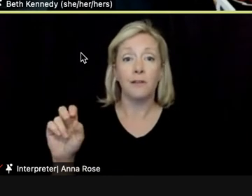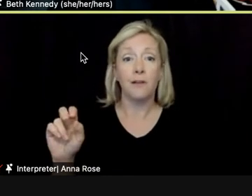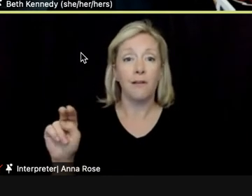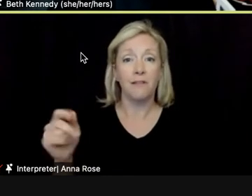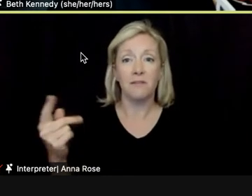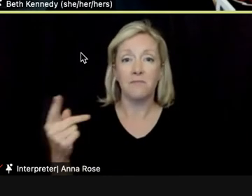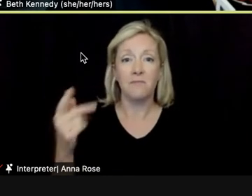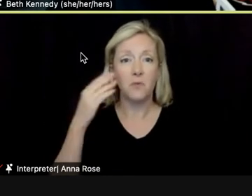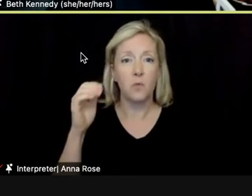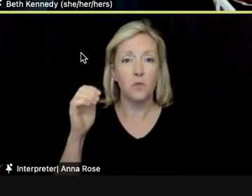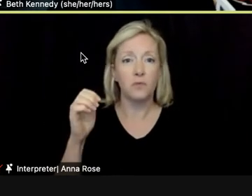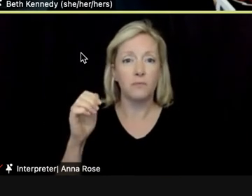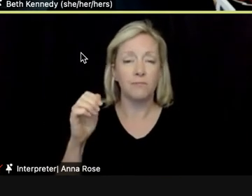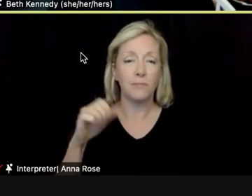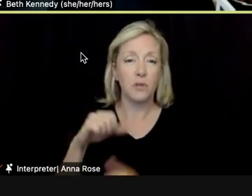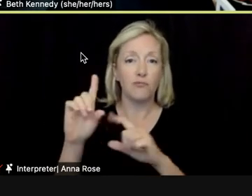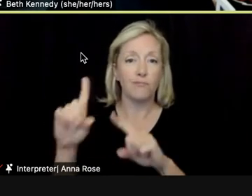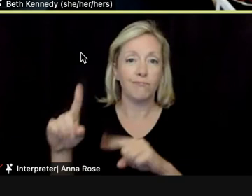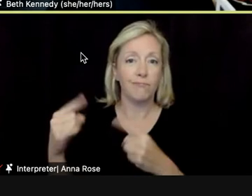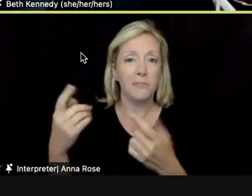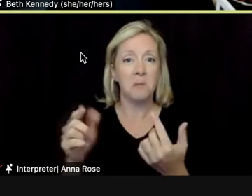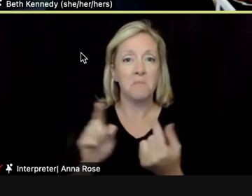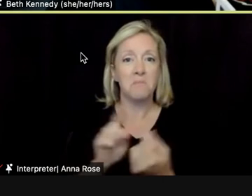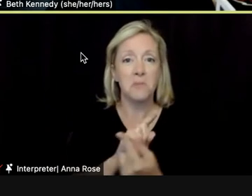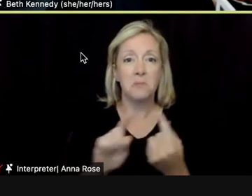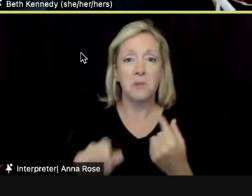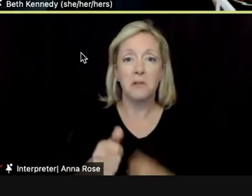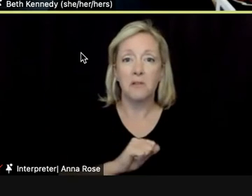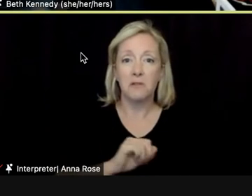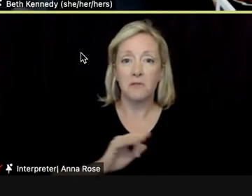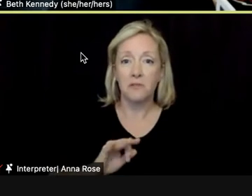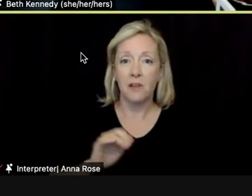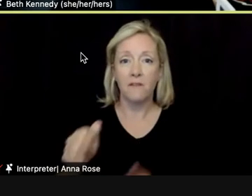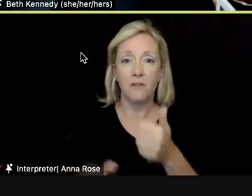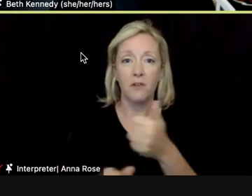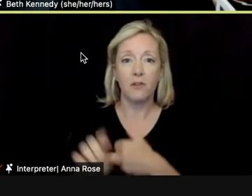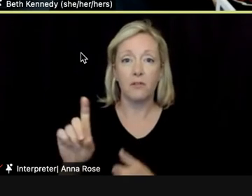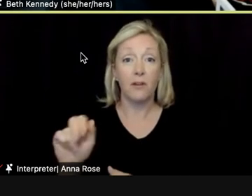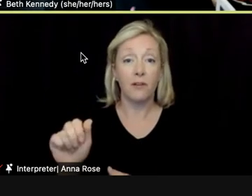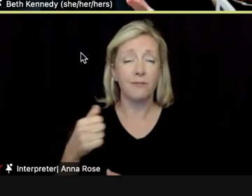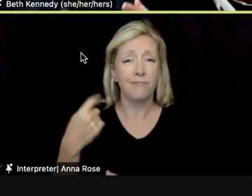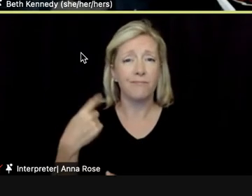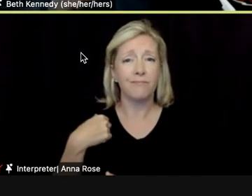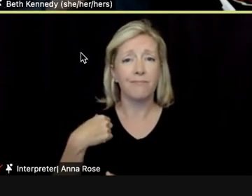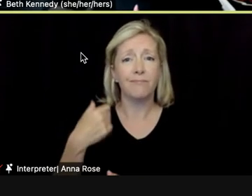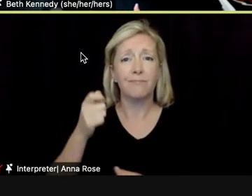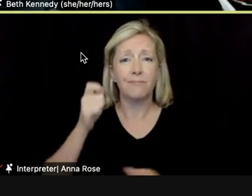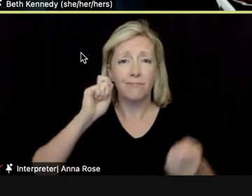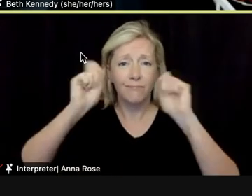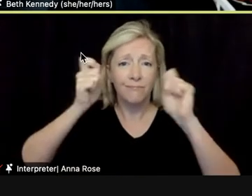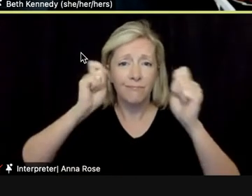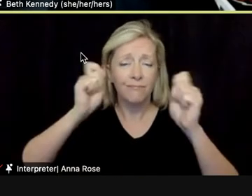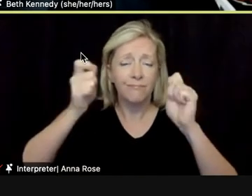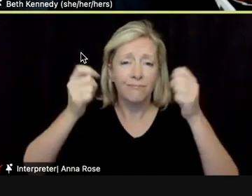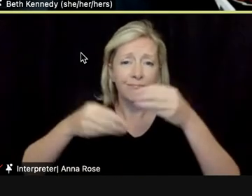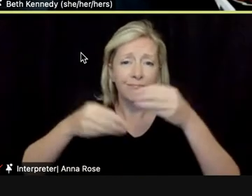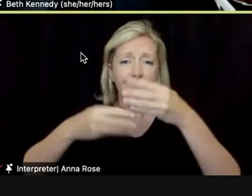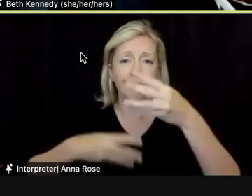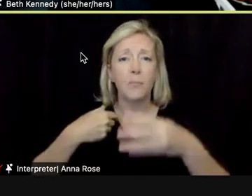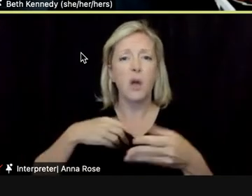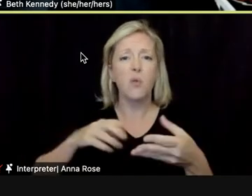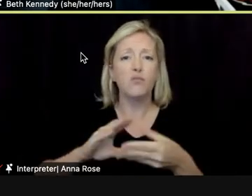and getting to know some of her other staff. So I wear a bunch of hats, and like I said, you'll learn a little bit more about